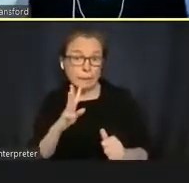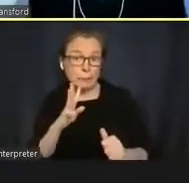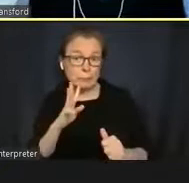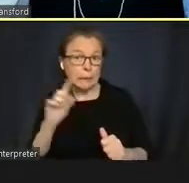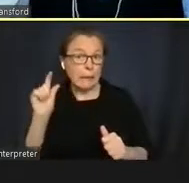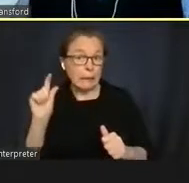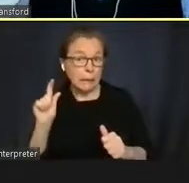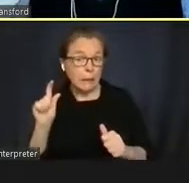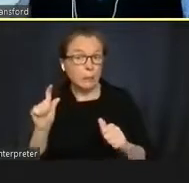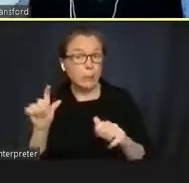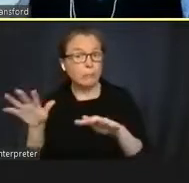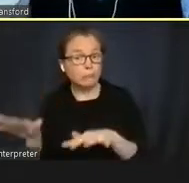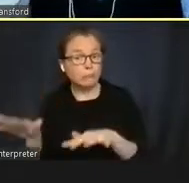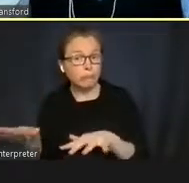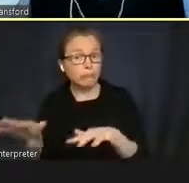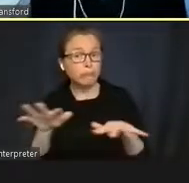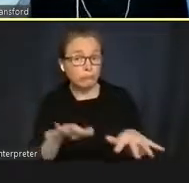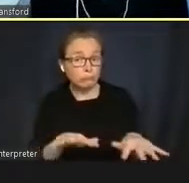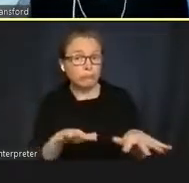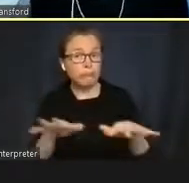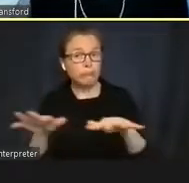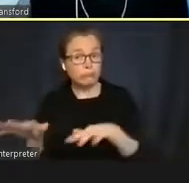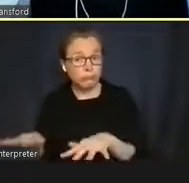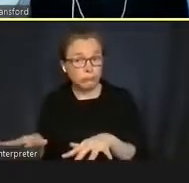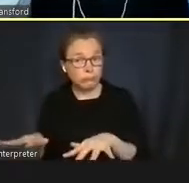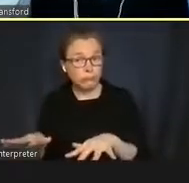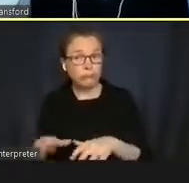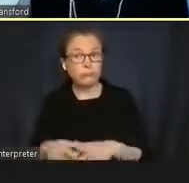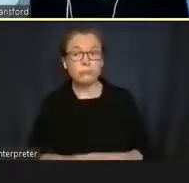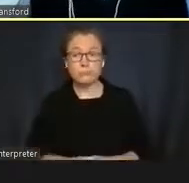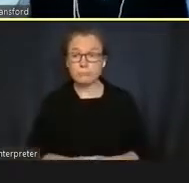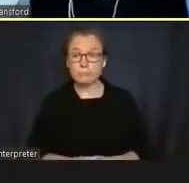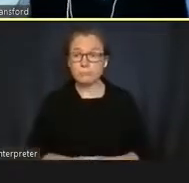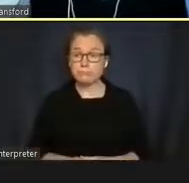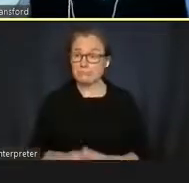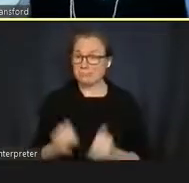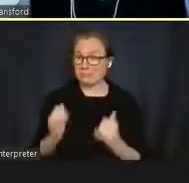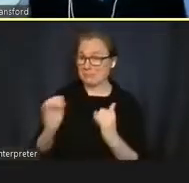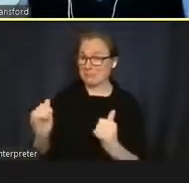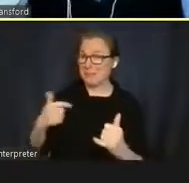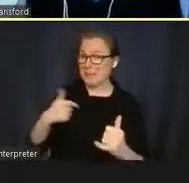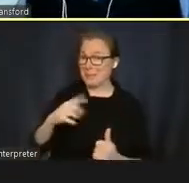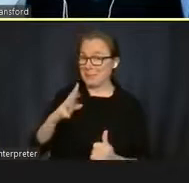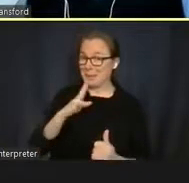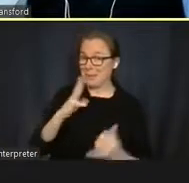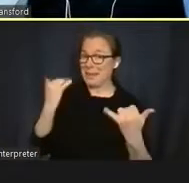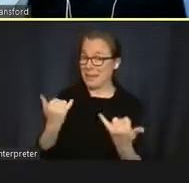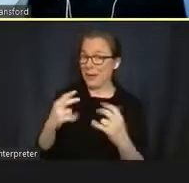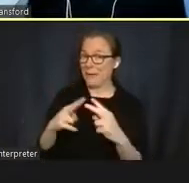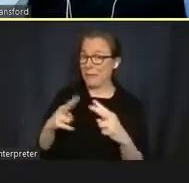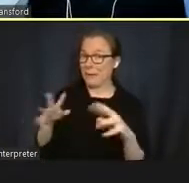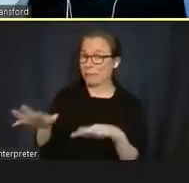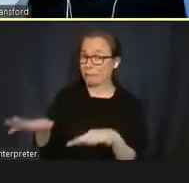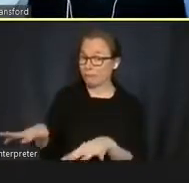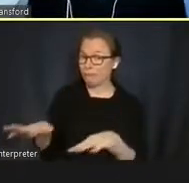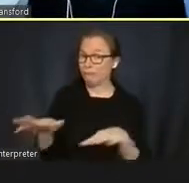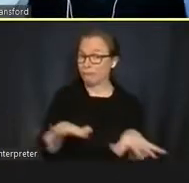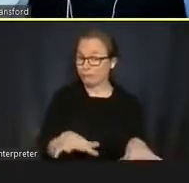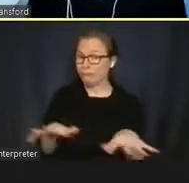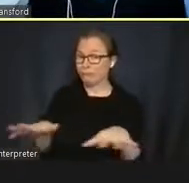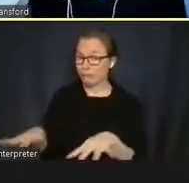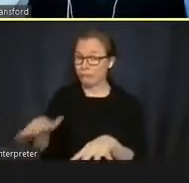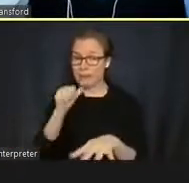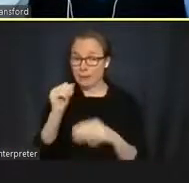than perhaps you are used to, and hopefully I'm modeling that. People will tell me if I'm not. Let's see, we